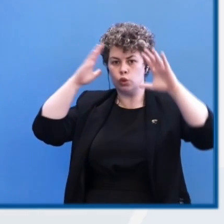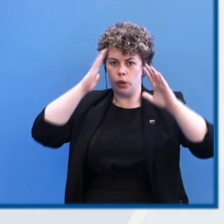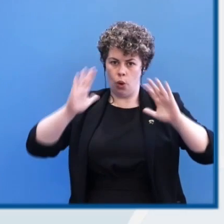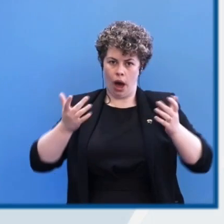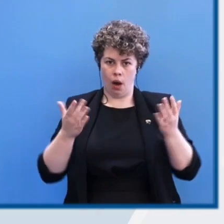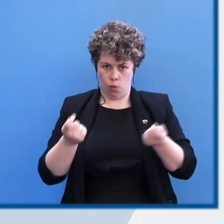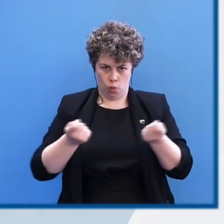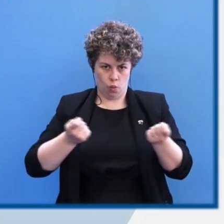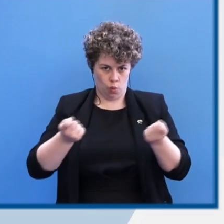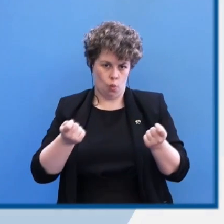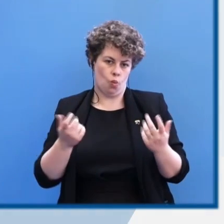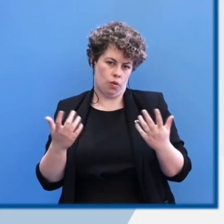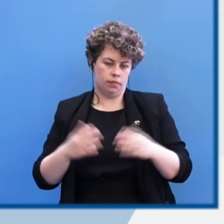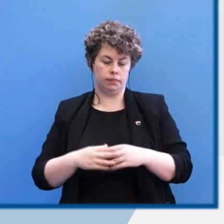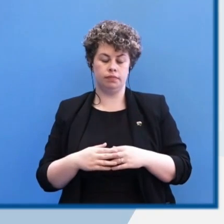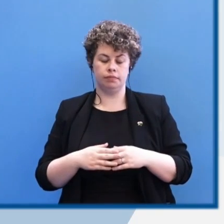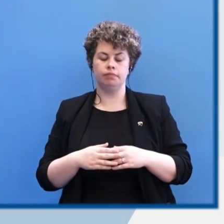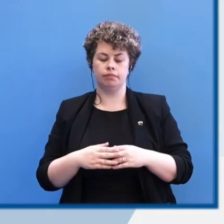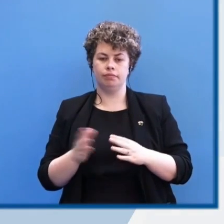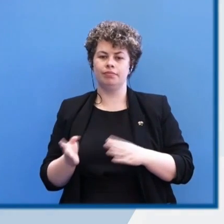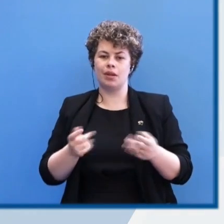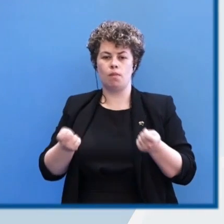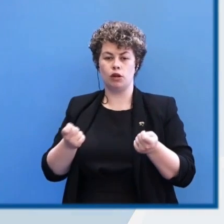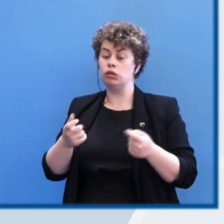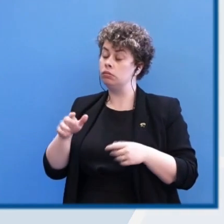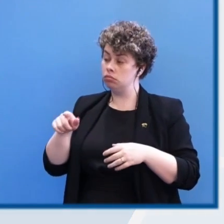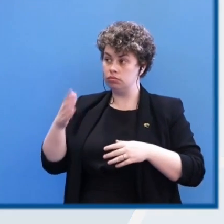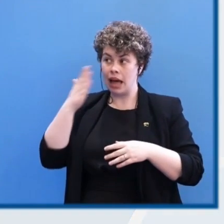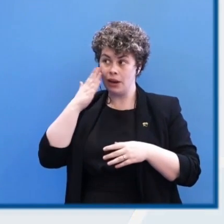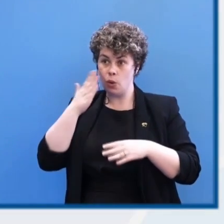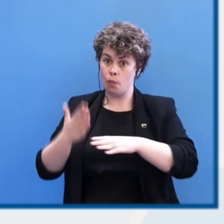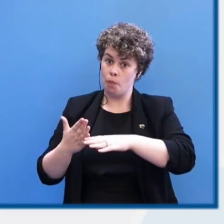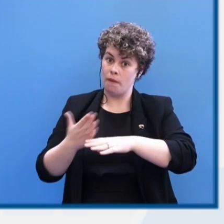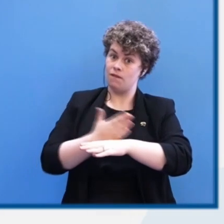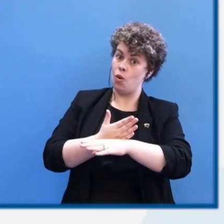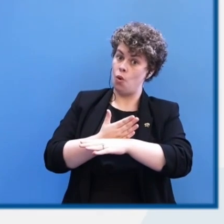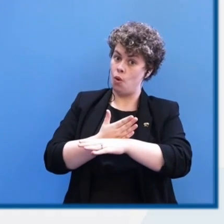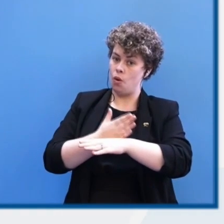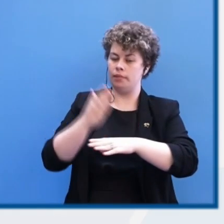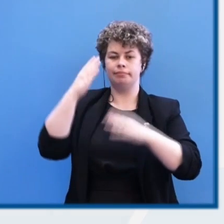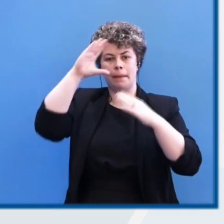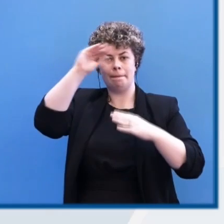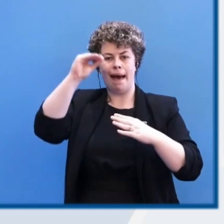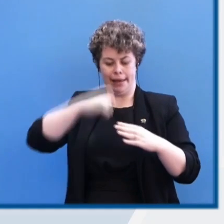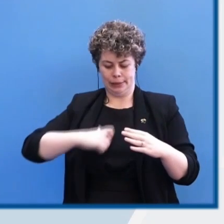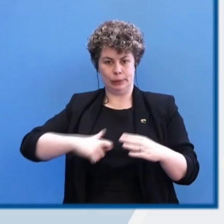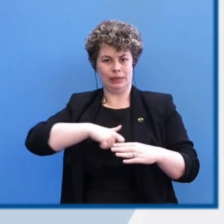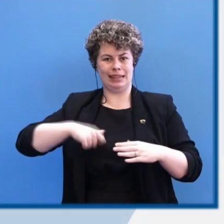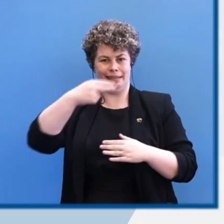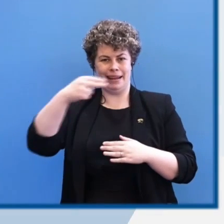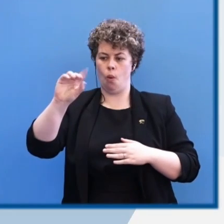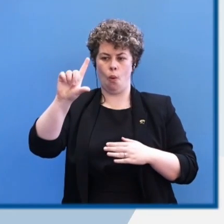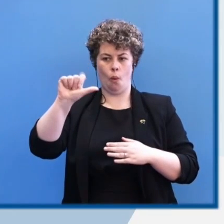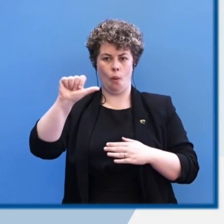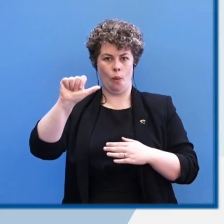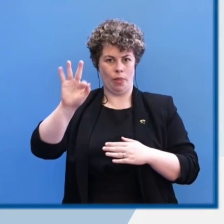Earlier on, Olaf was talking about data and information. And so my question to you would